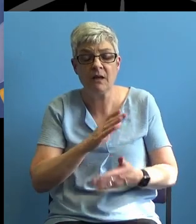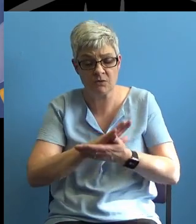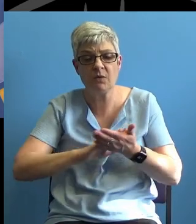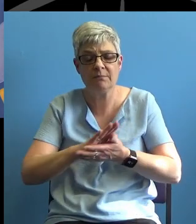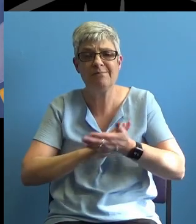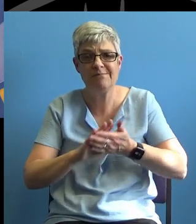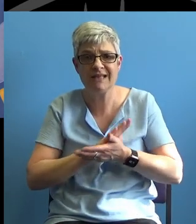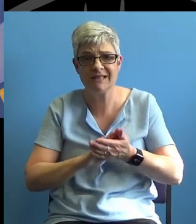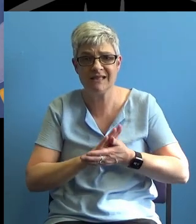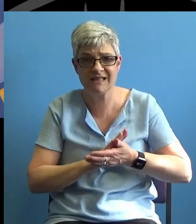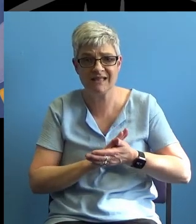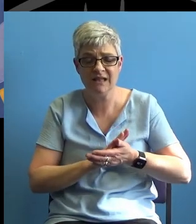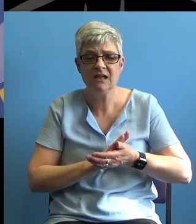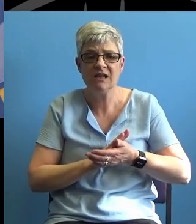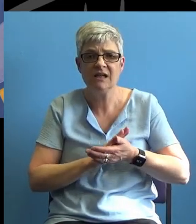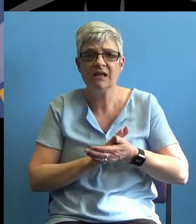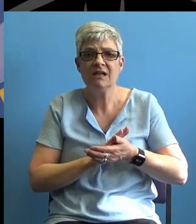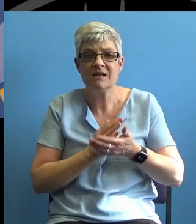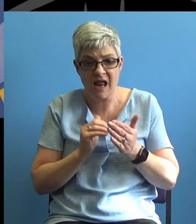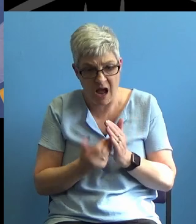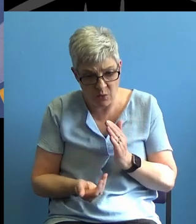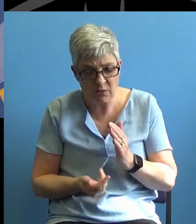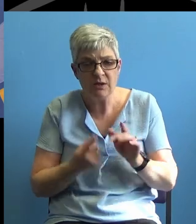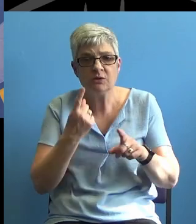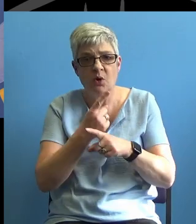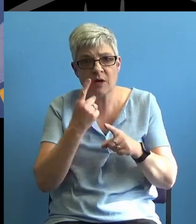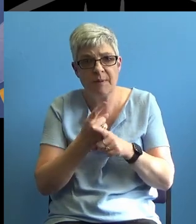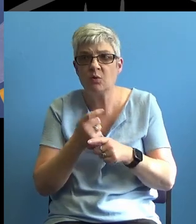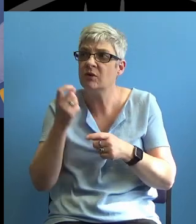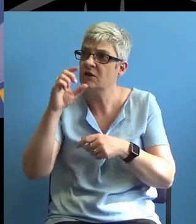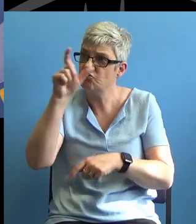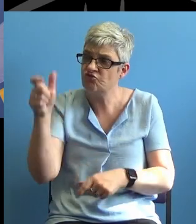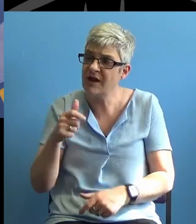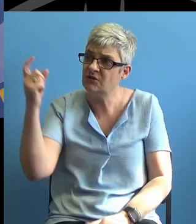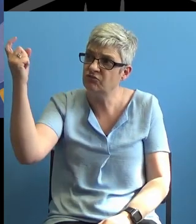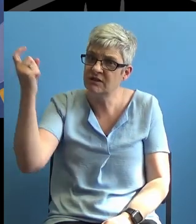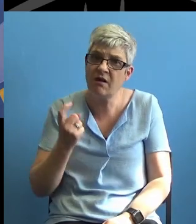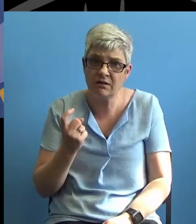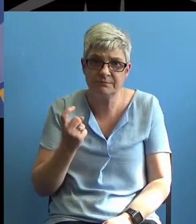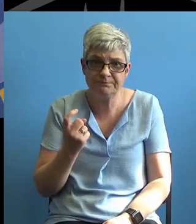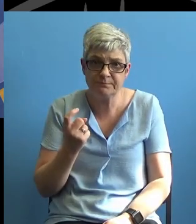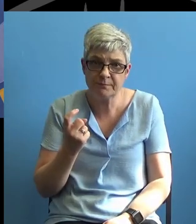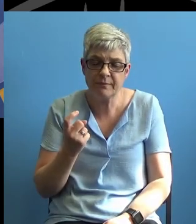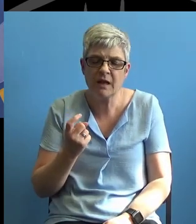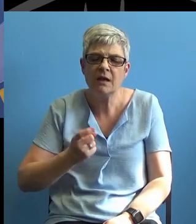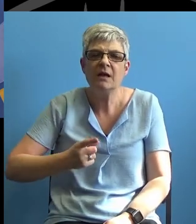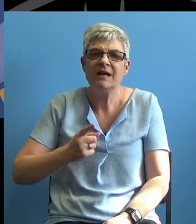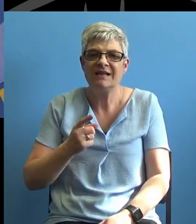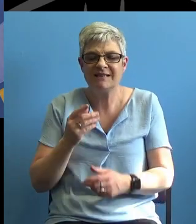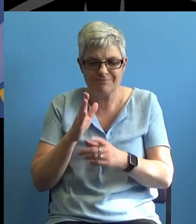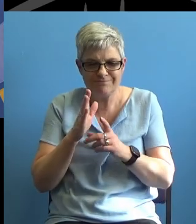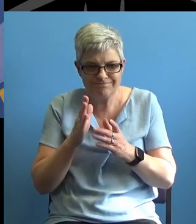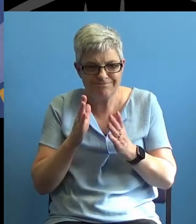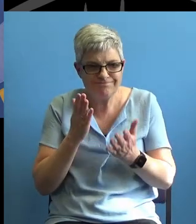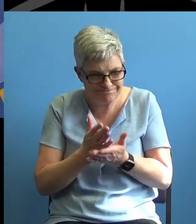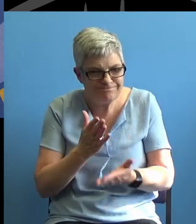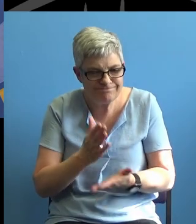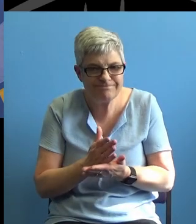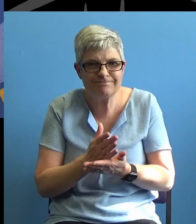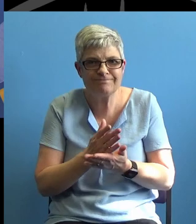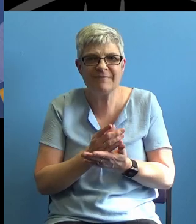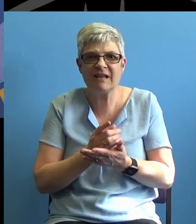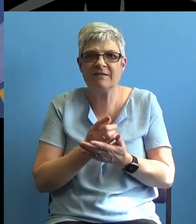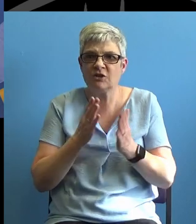So that has led him on to speaking about this return of Christ, having assured the church that just because it hasn't